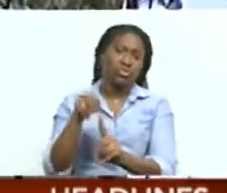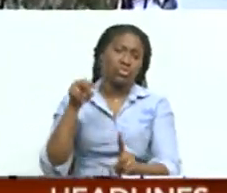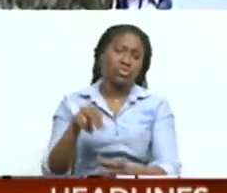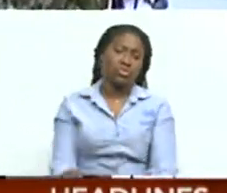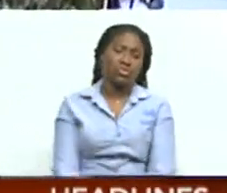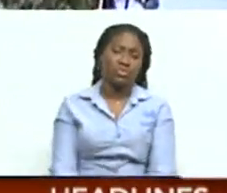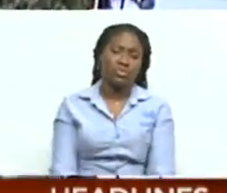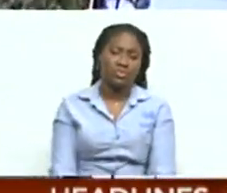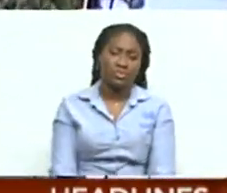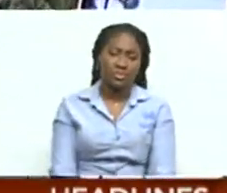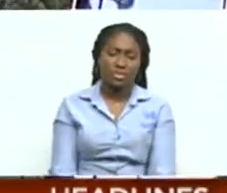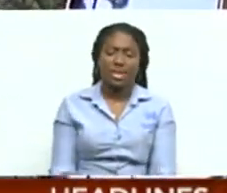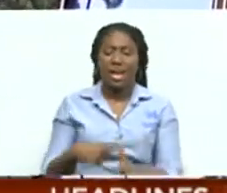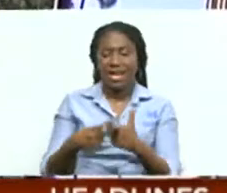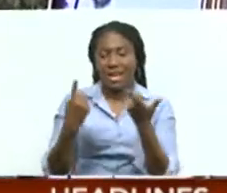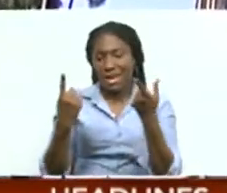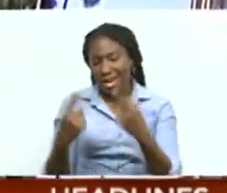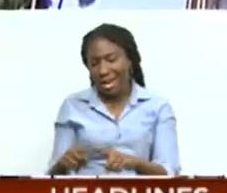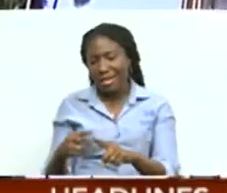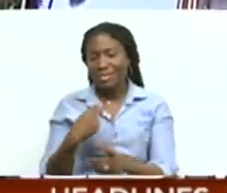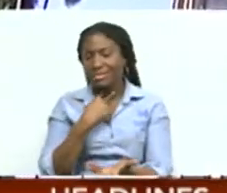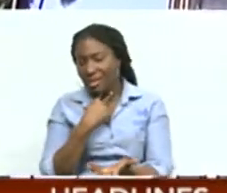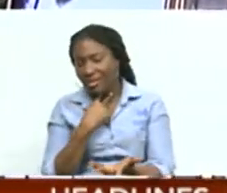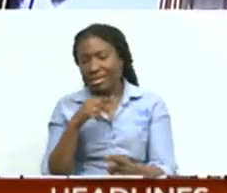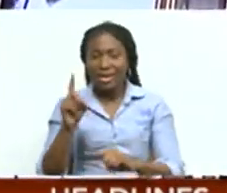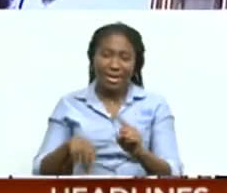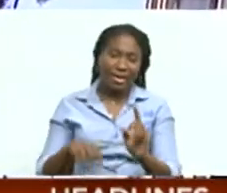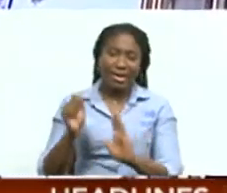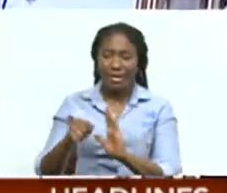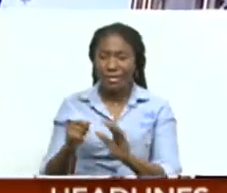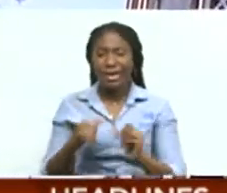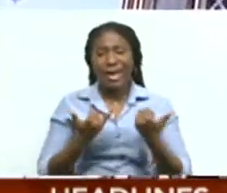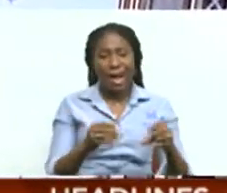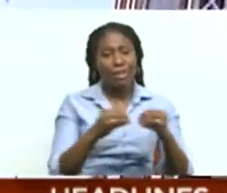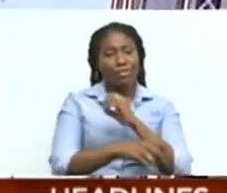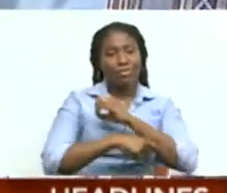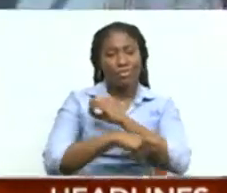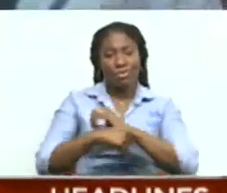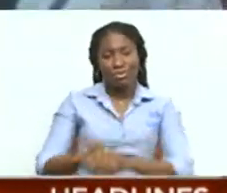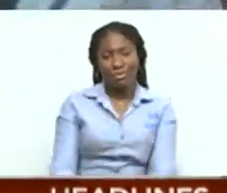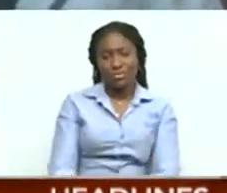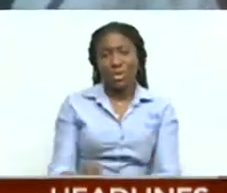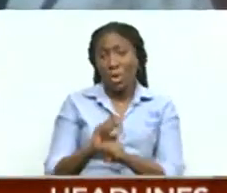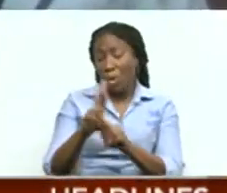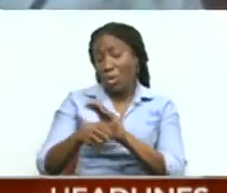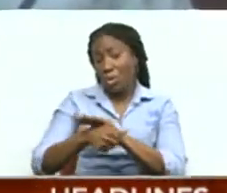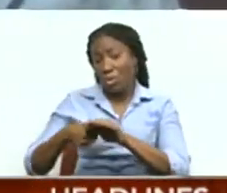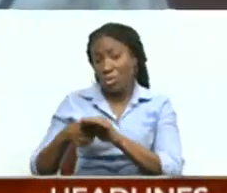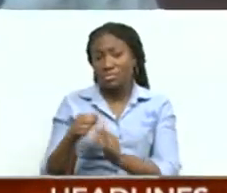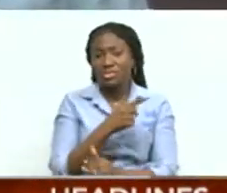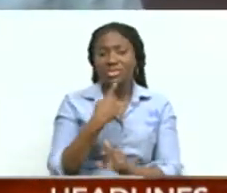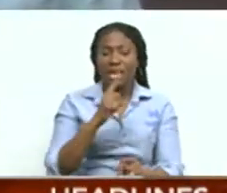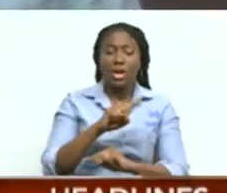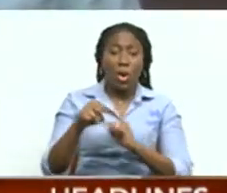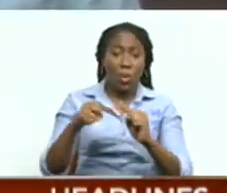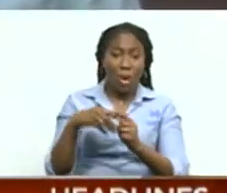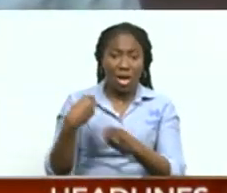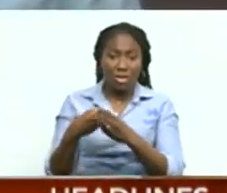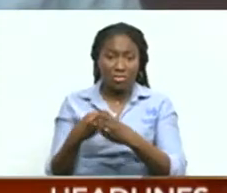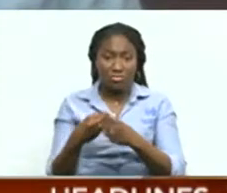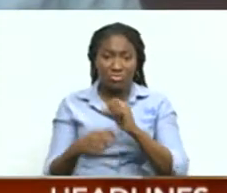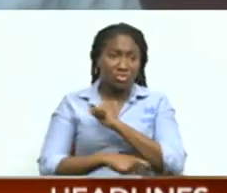investigation, which results in stoppages and more time for criminals to flee. When the money goes to